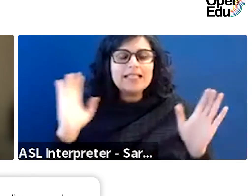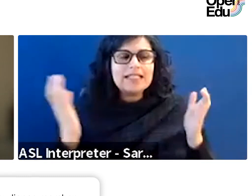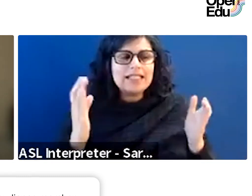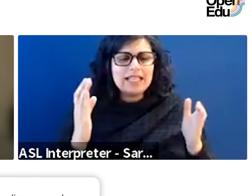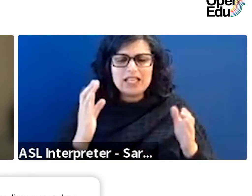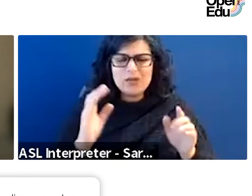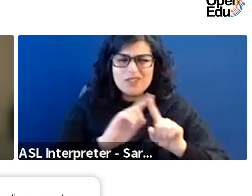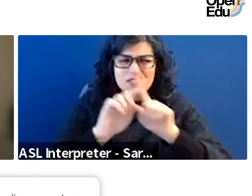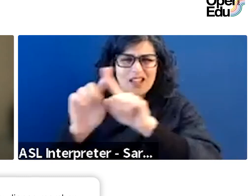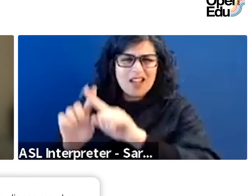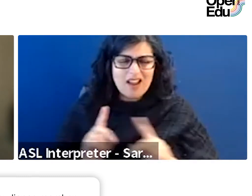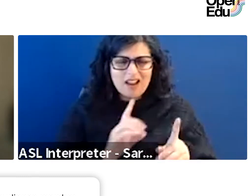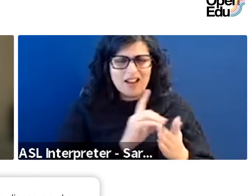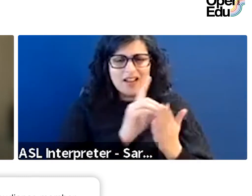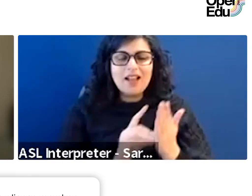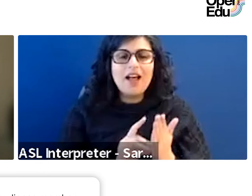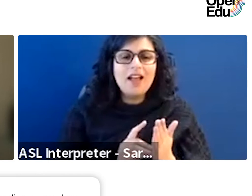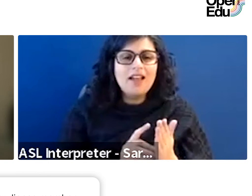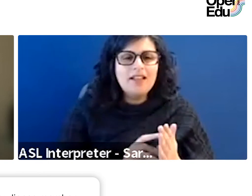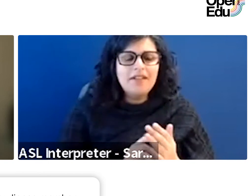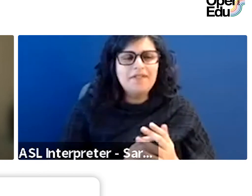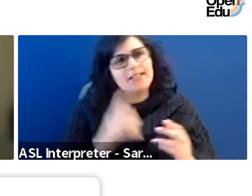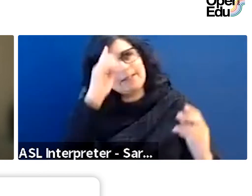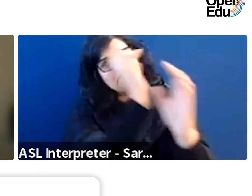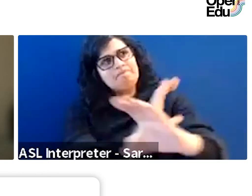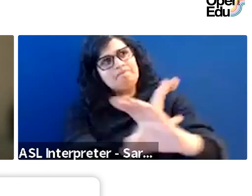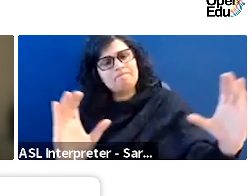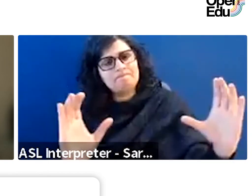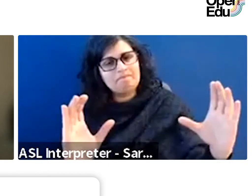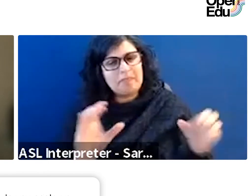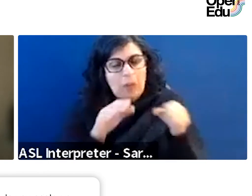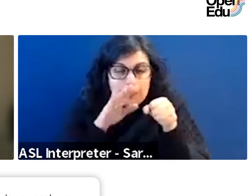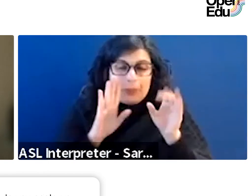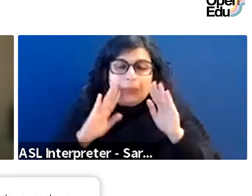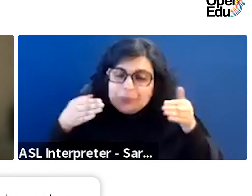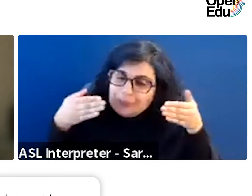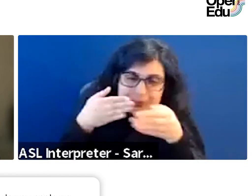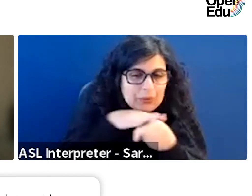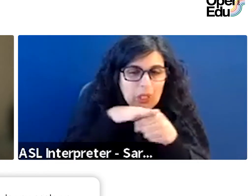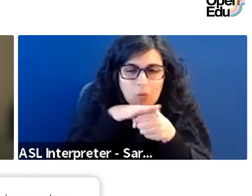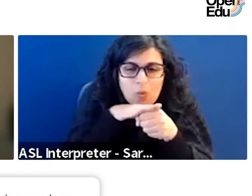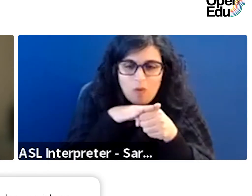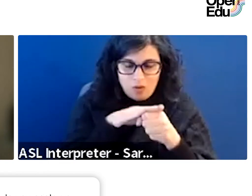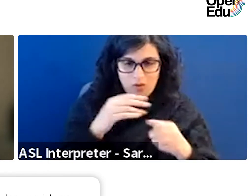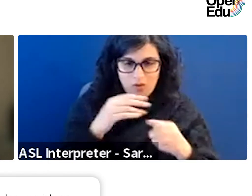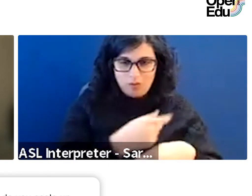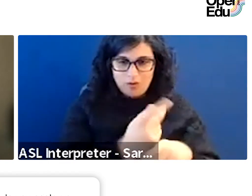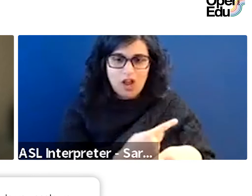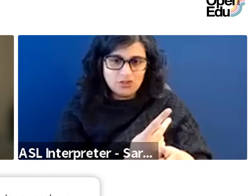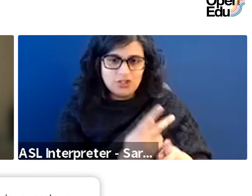even another audience member asked, is this idea of a hyper local production. So